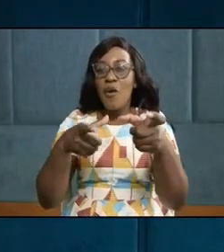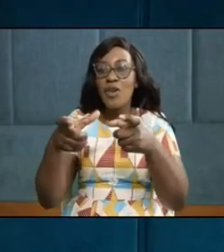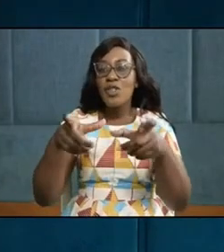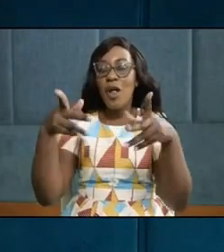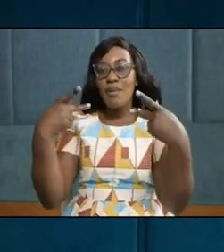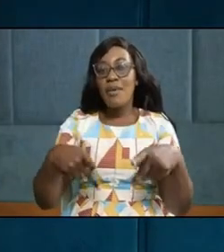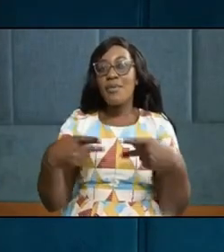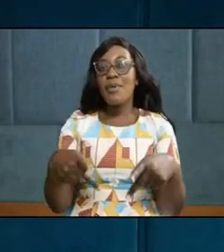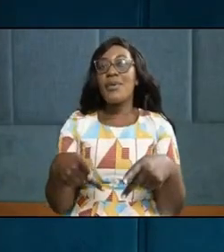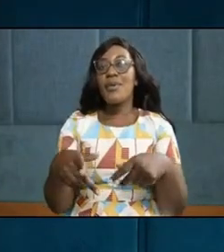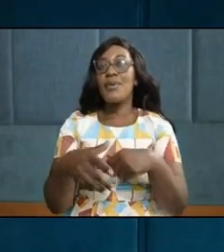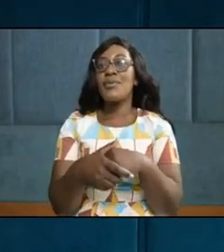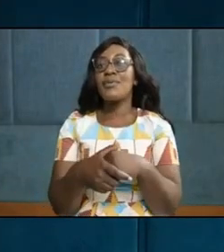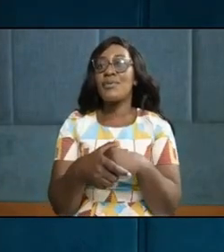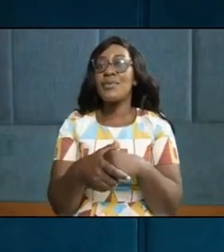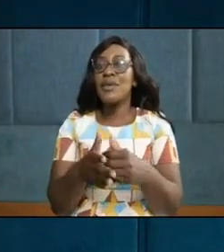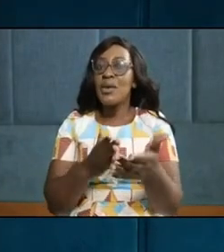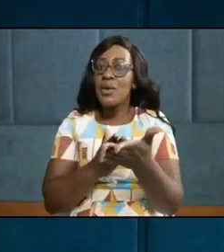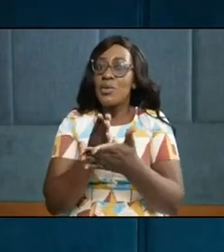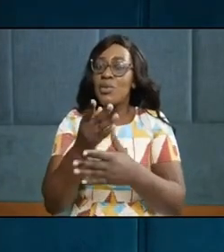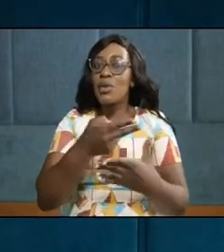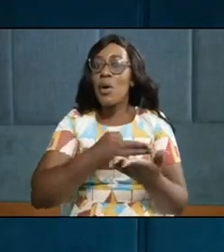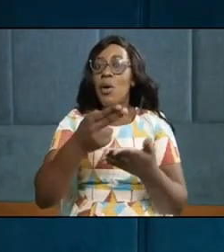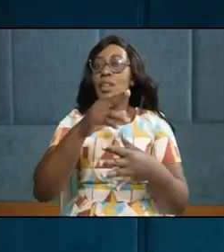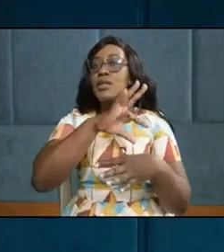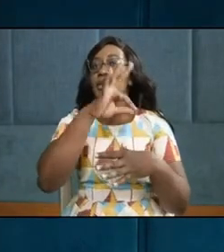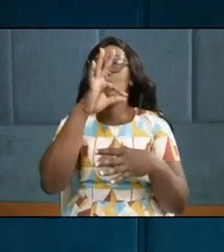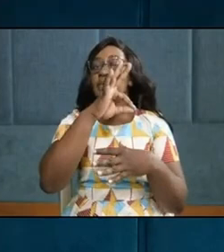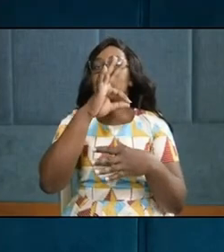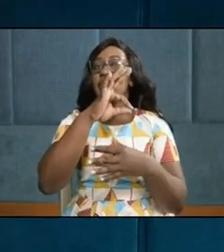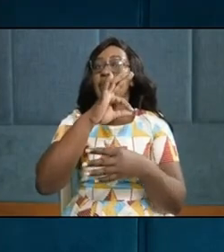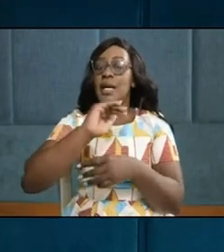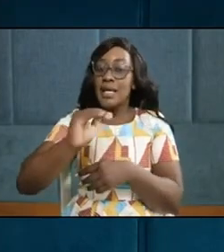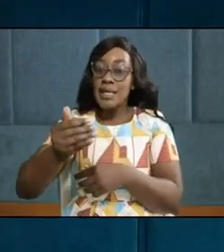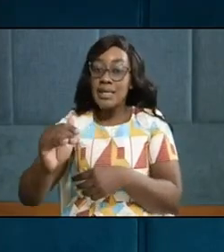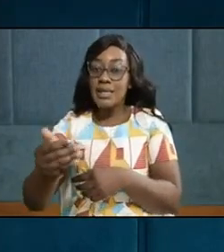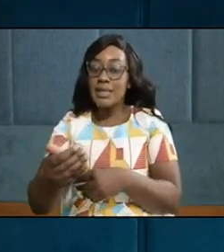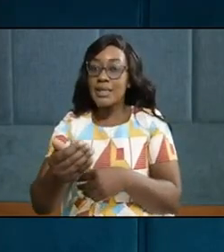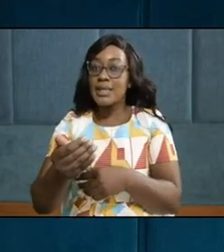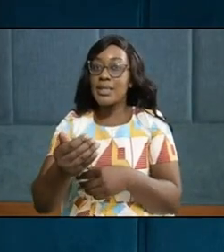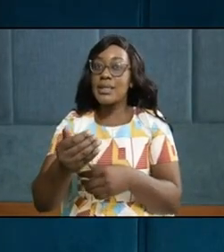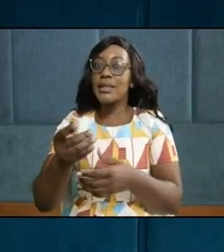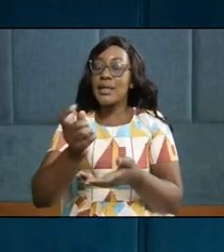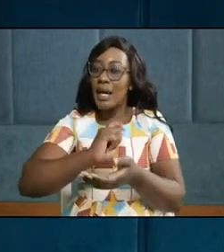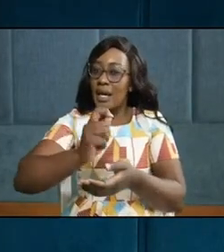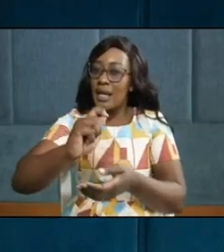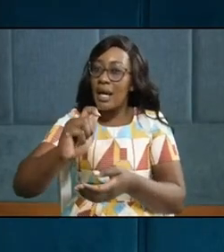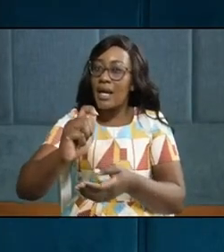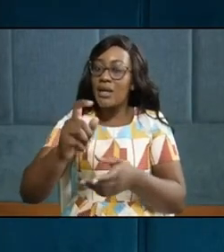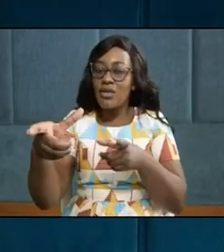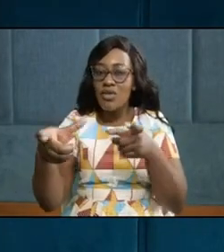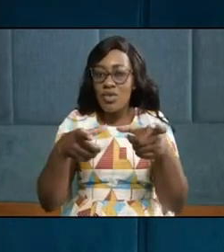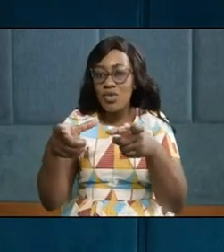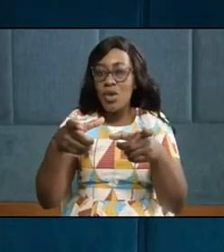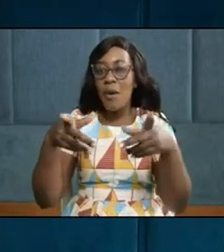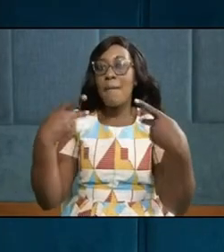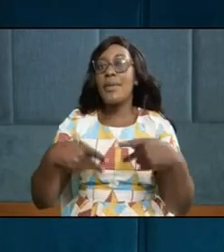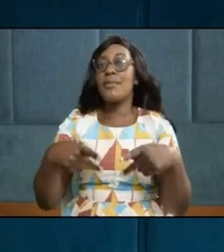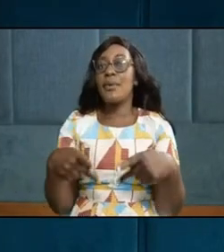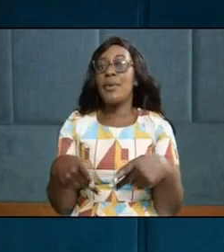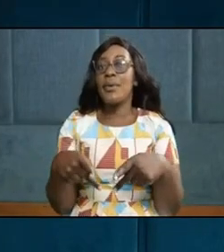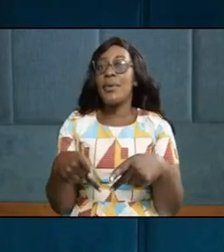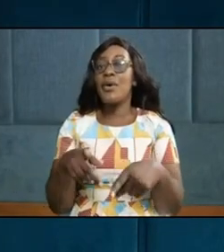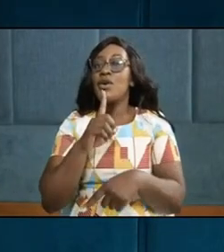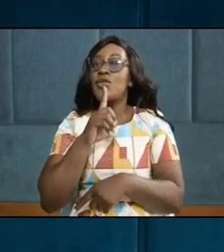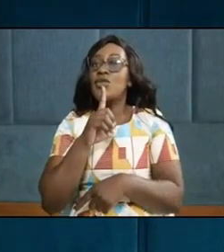Thank you. Yes, through the working of the Holy Spirit, the city clerk intervened and controlled the people. And